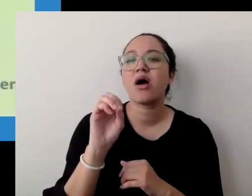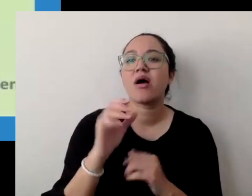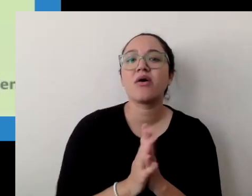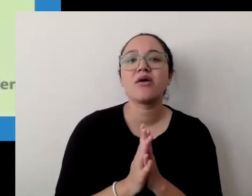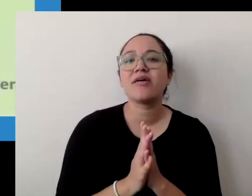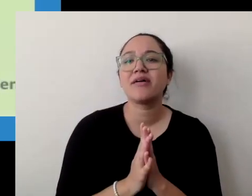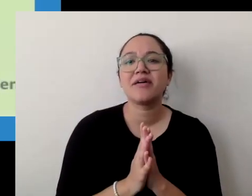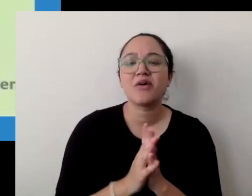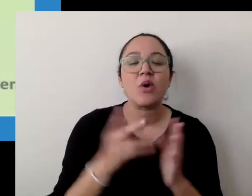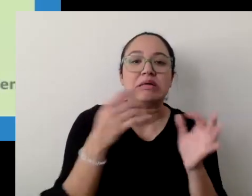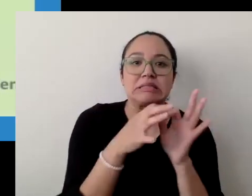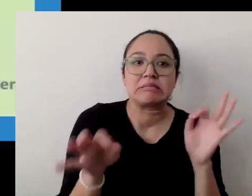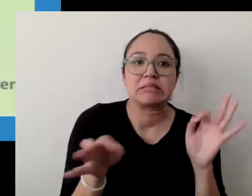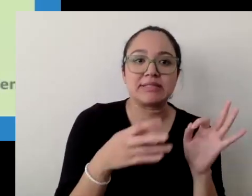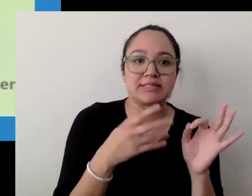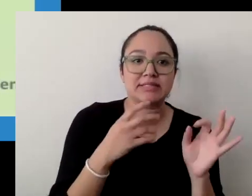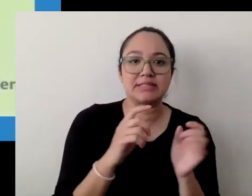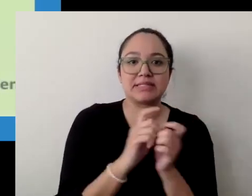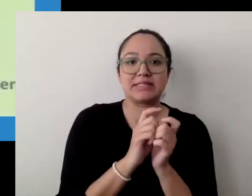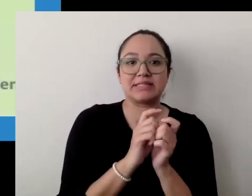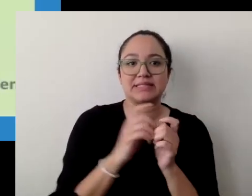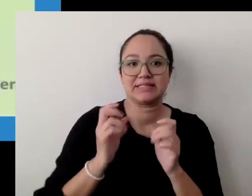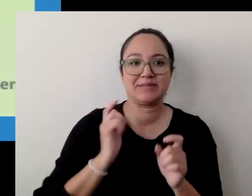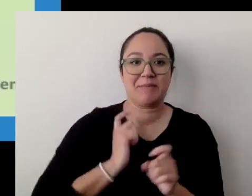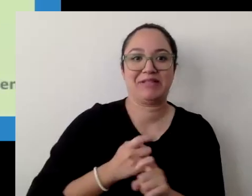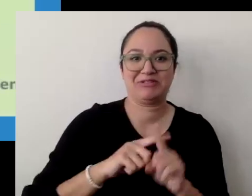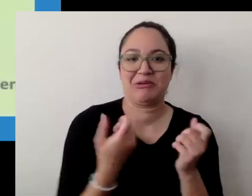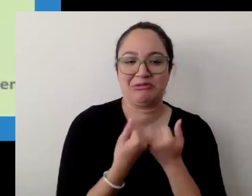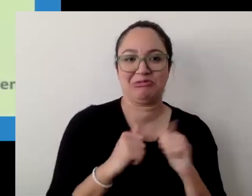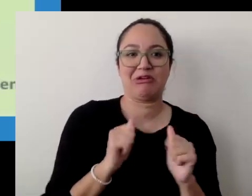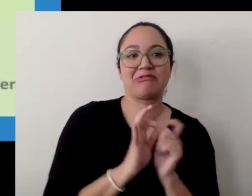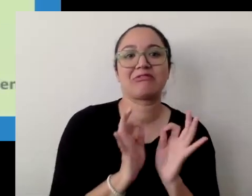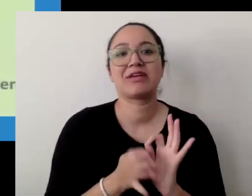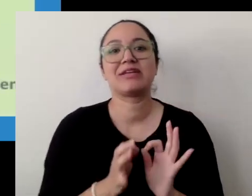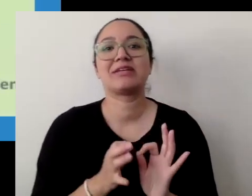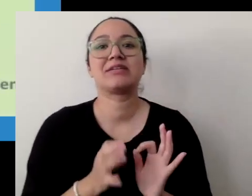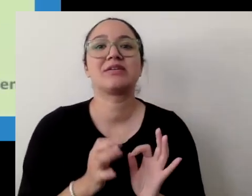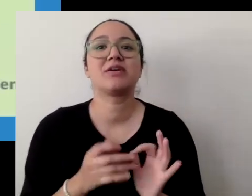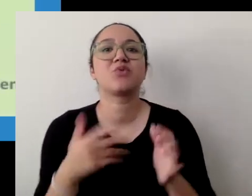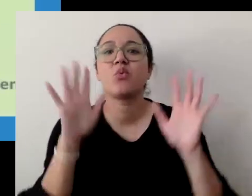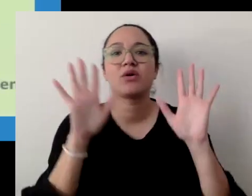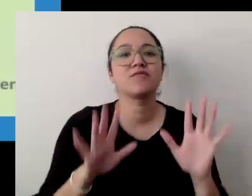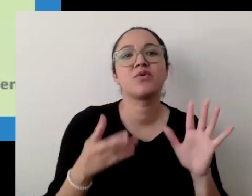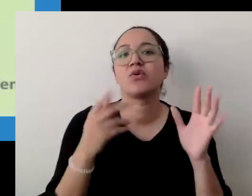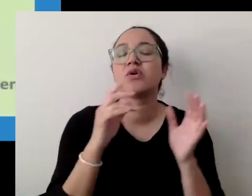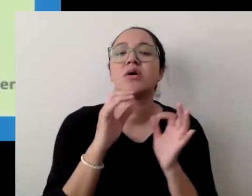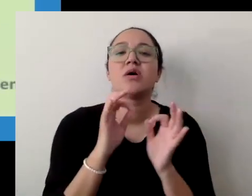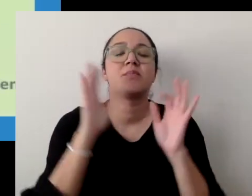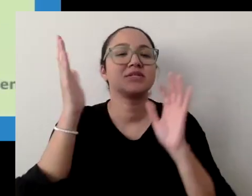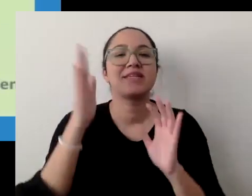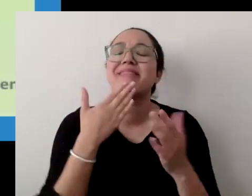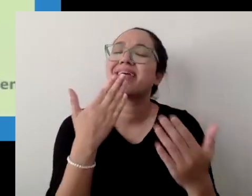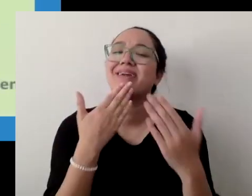he wrote this in Spanish. Someone to do side translation. Okay. I, so it says, excellent presentation and topic, Mateo.